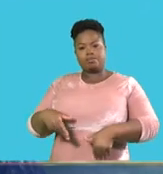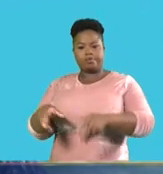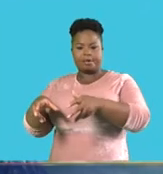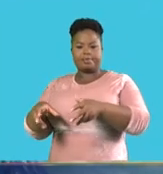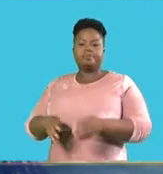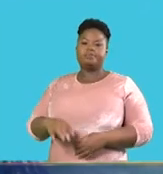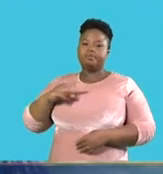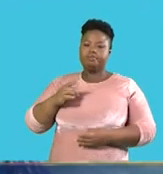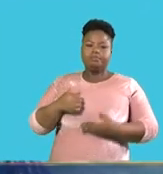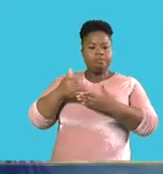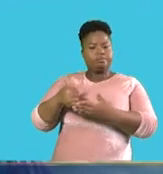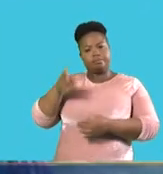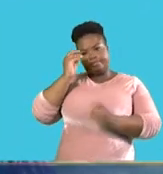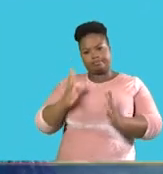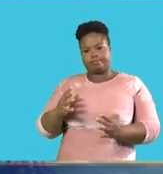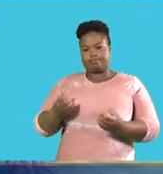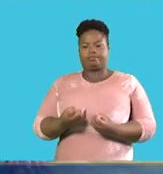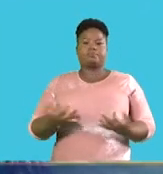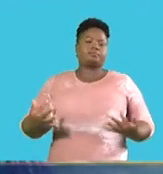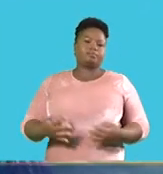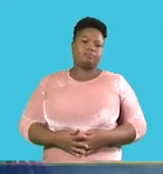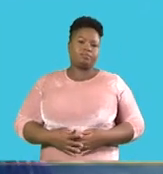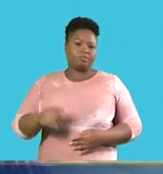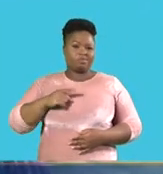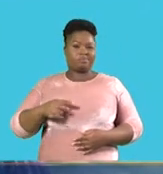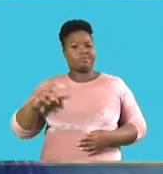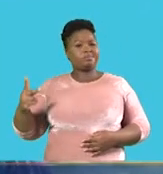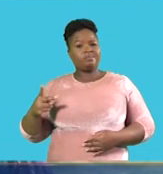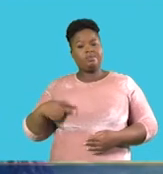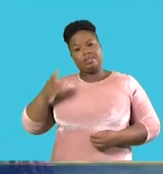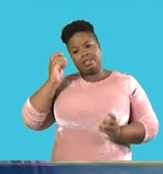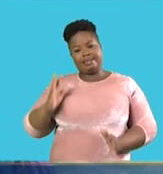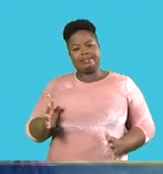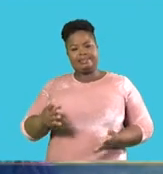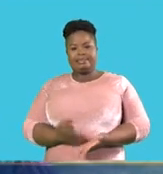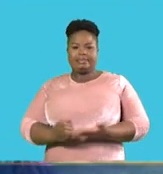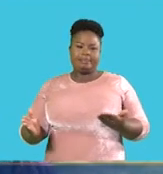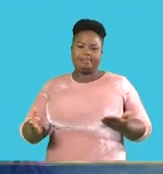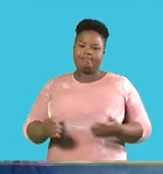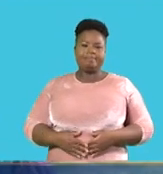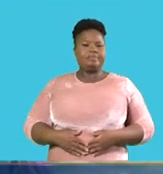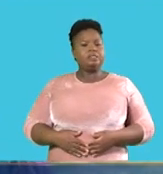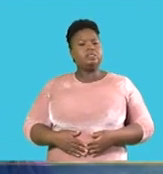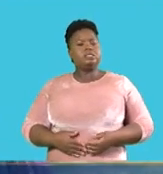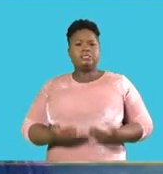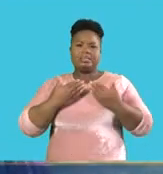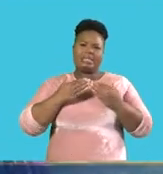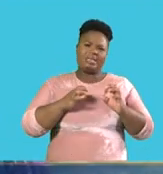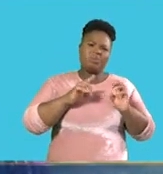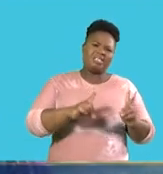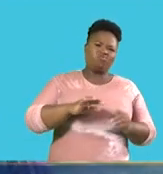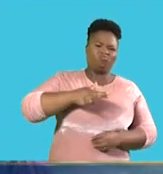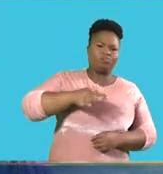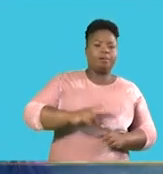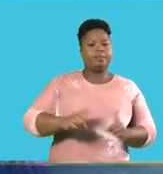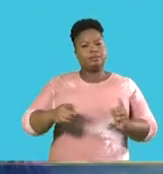learners a lot, because some of the learners, although they are not good academically, but we want to develop them